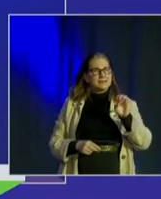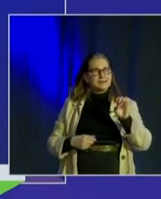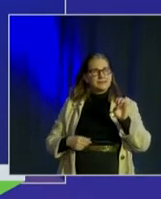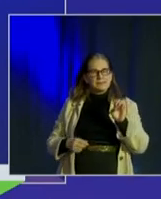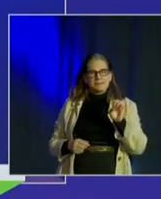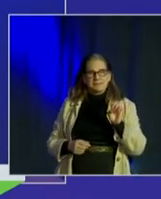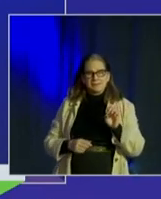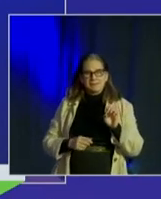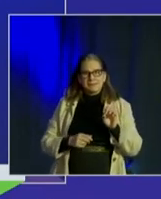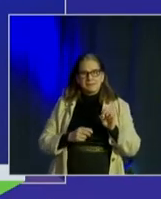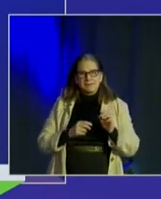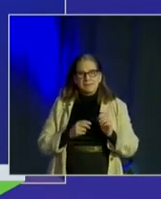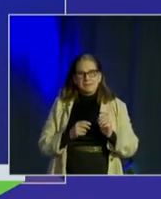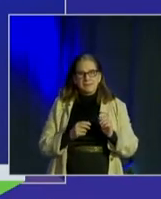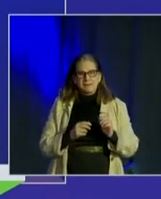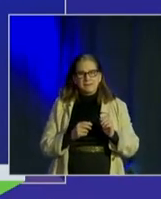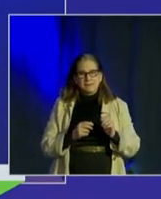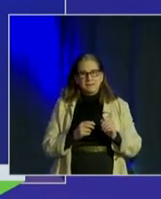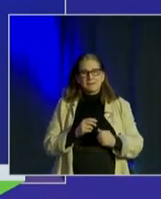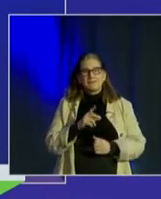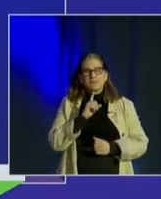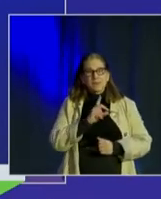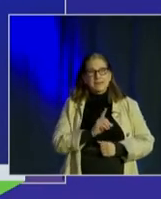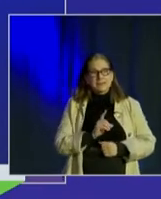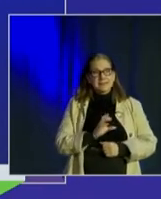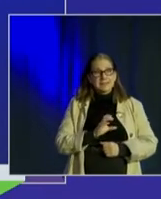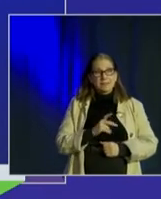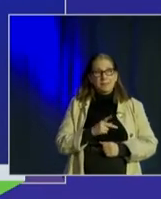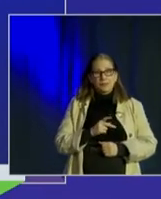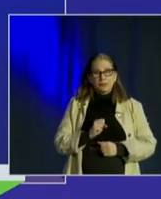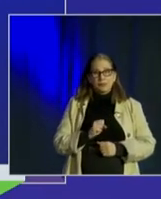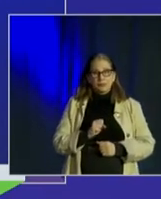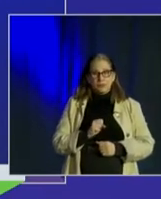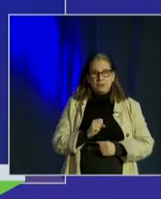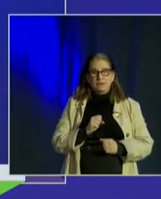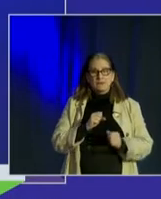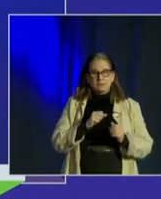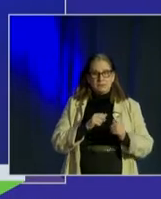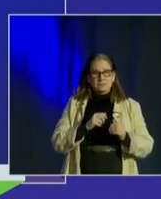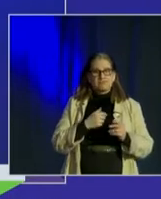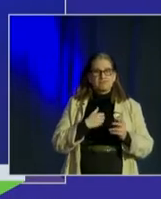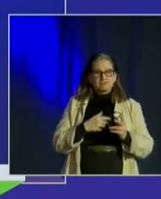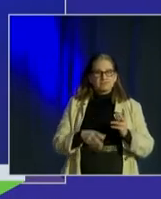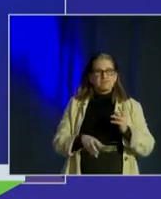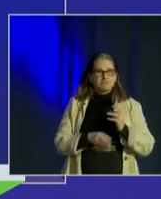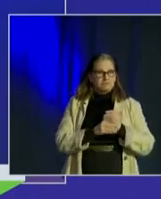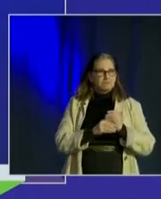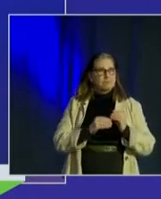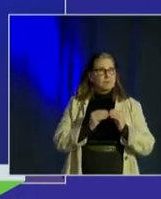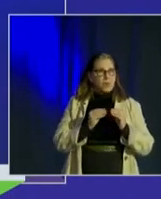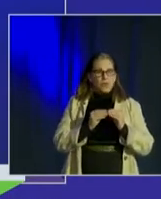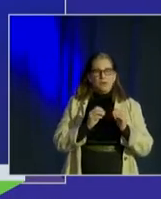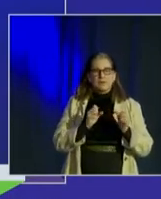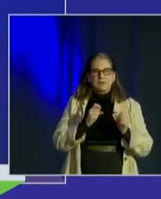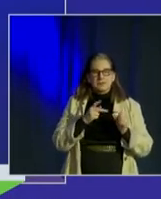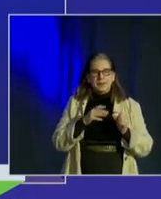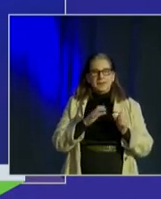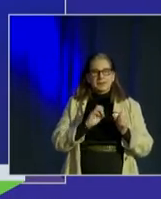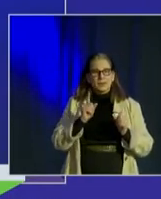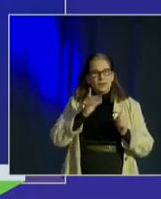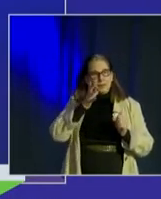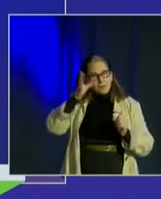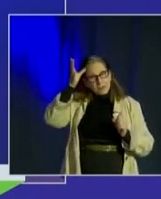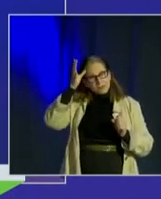investigate if we have additional spaces that can be used where we have parent demand exceed the